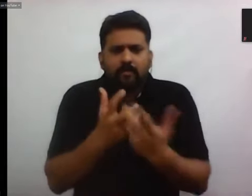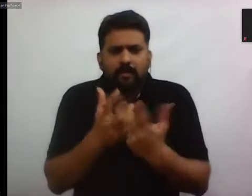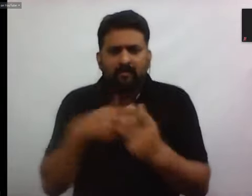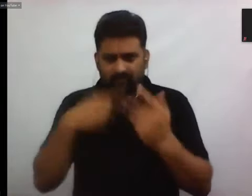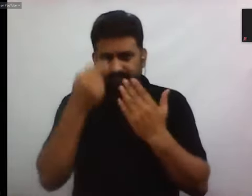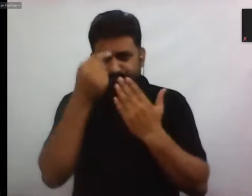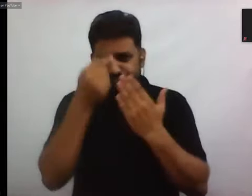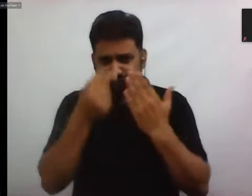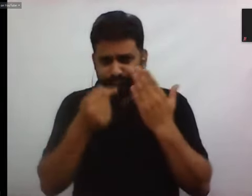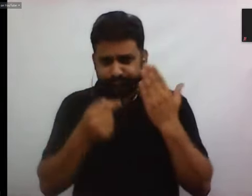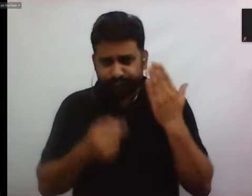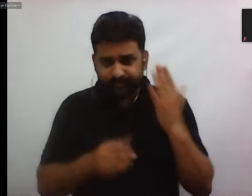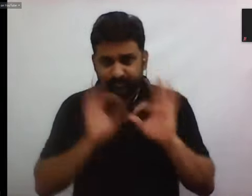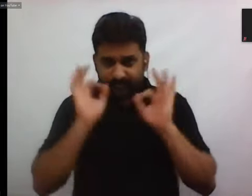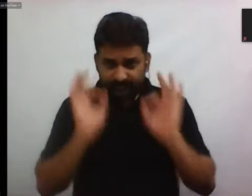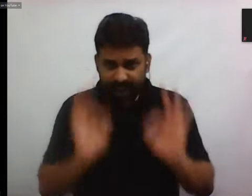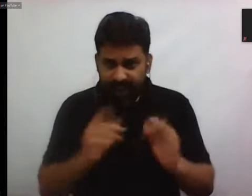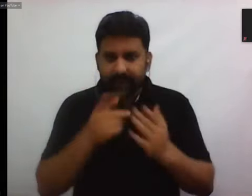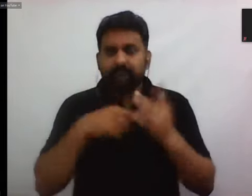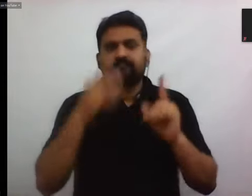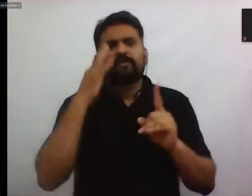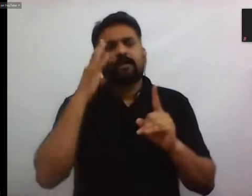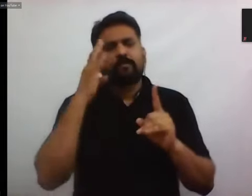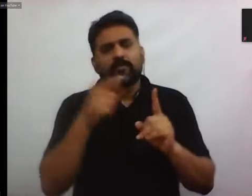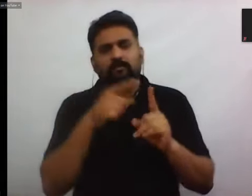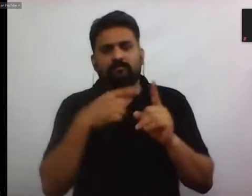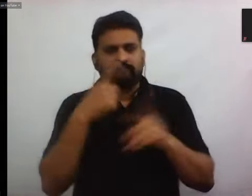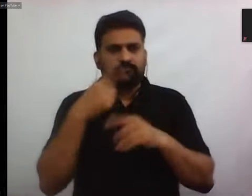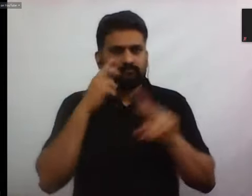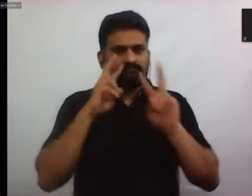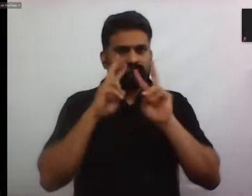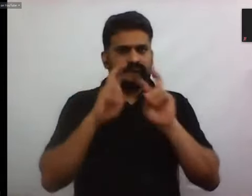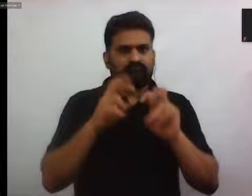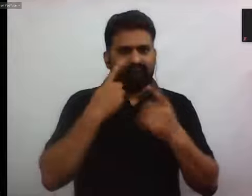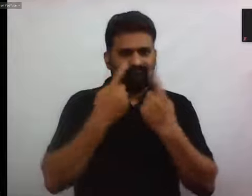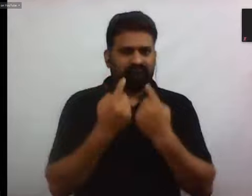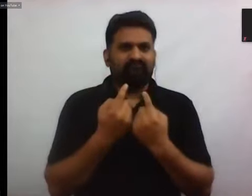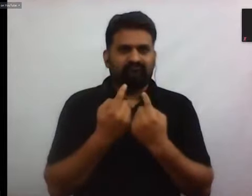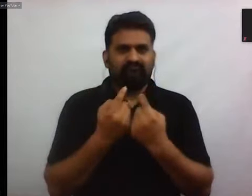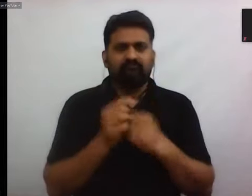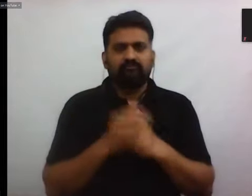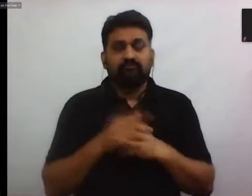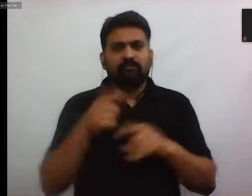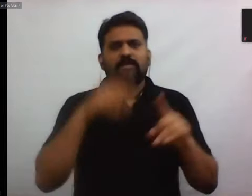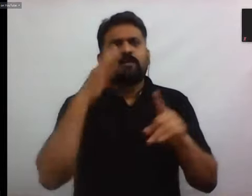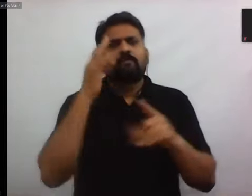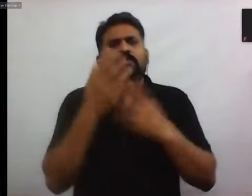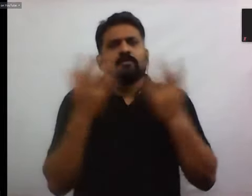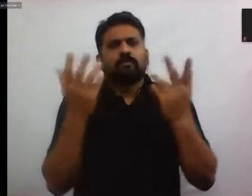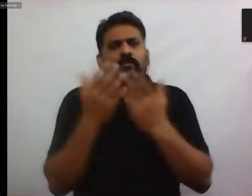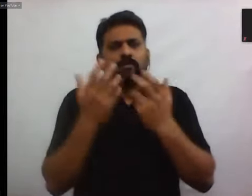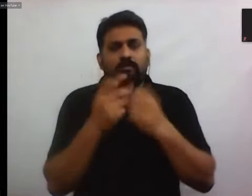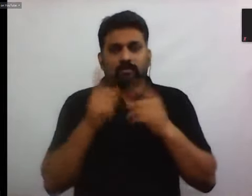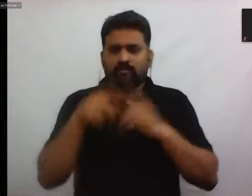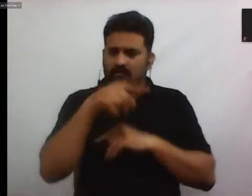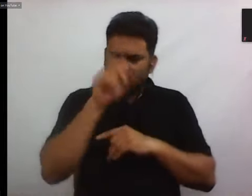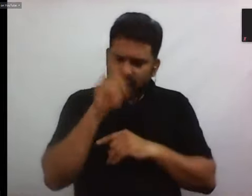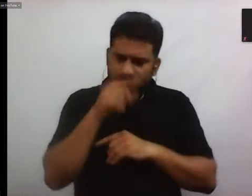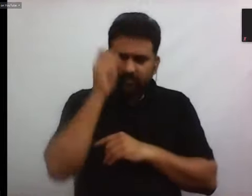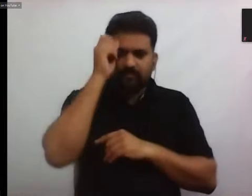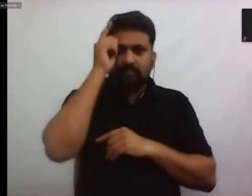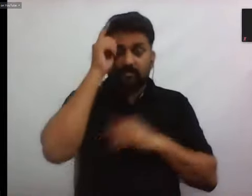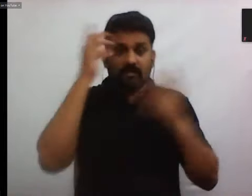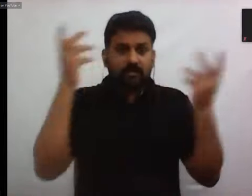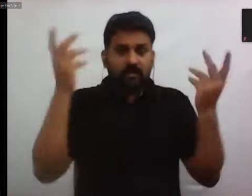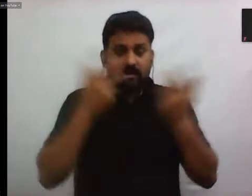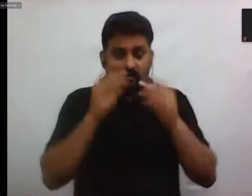is more important for getting a functional assessment result. So it is important that you understand how the